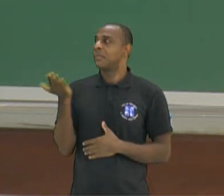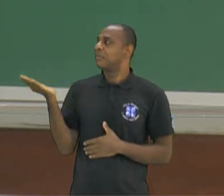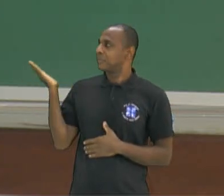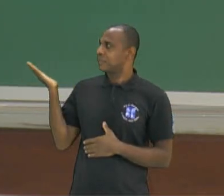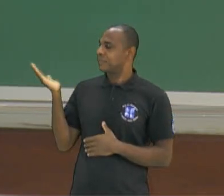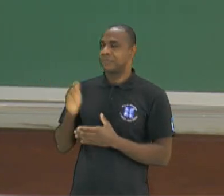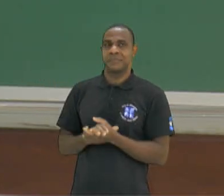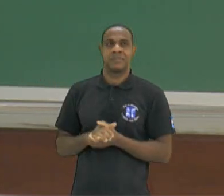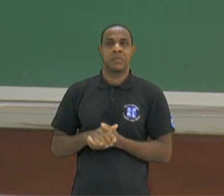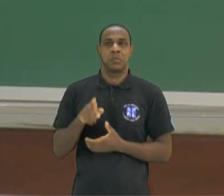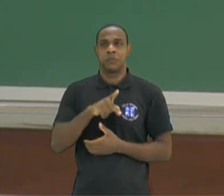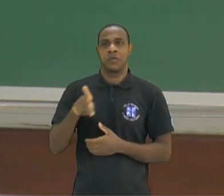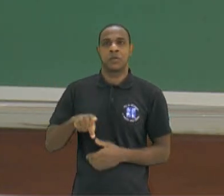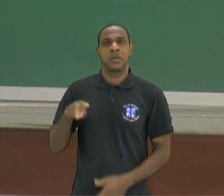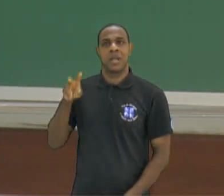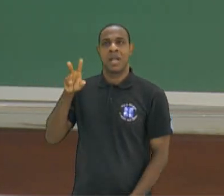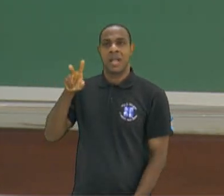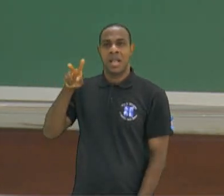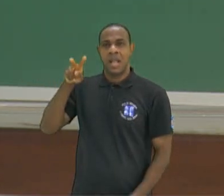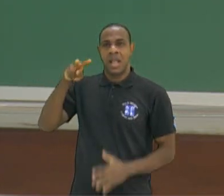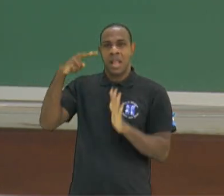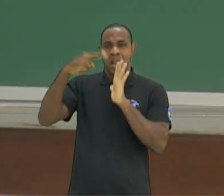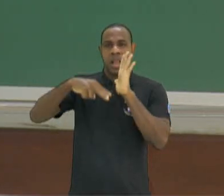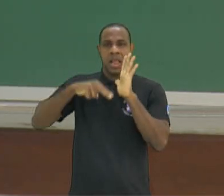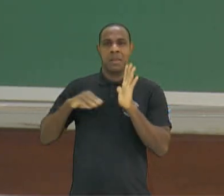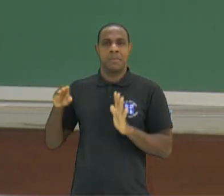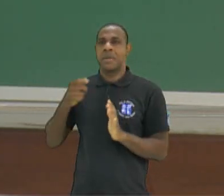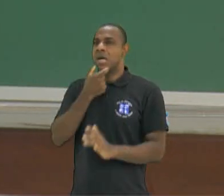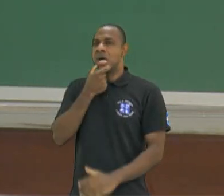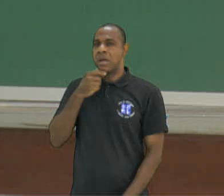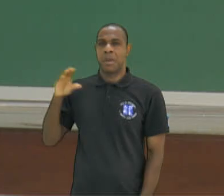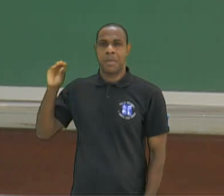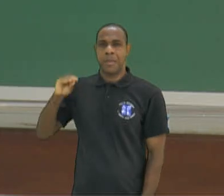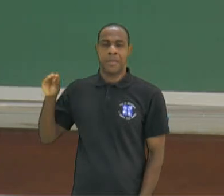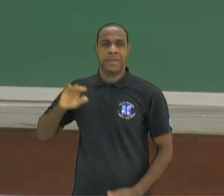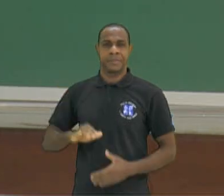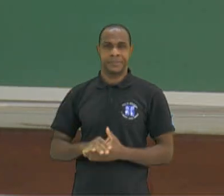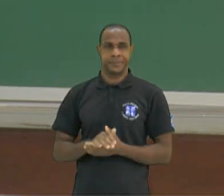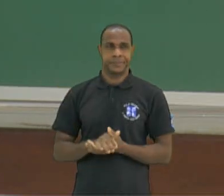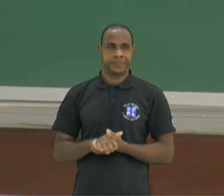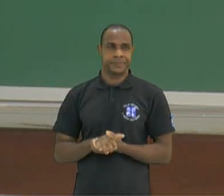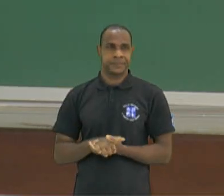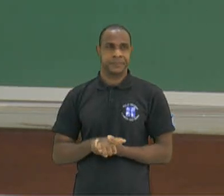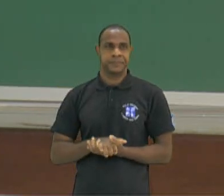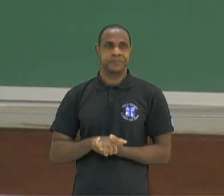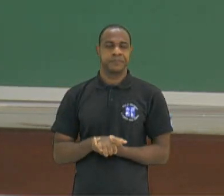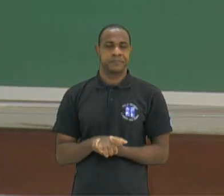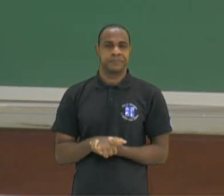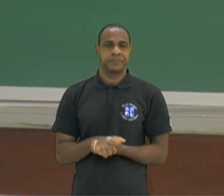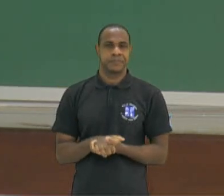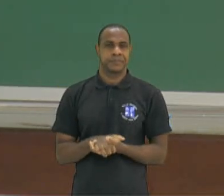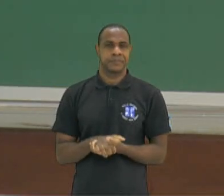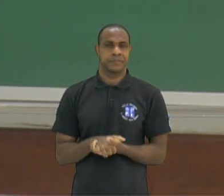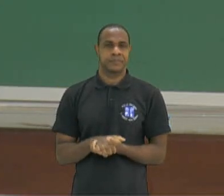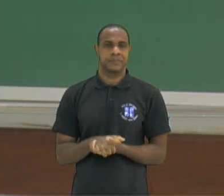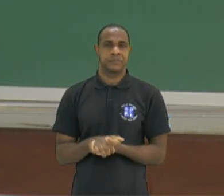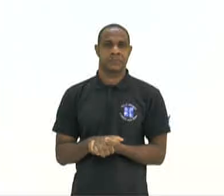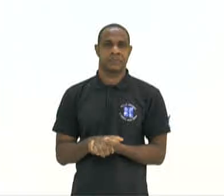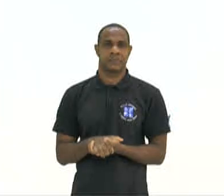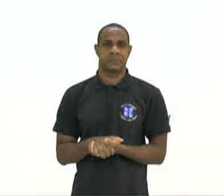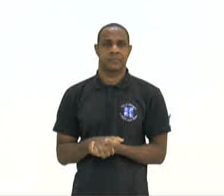multiplayer online role-playing game, or MMORPG, created by